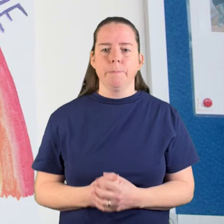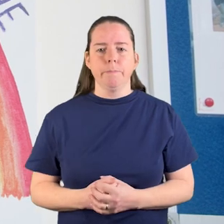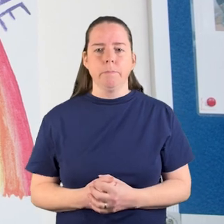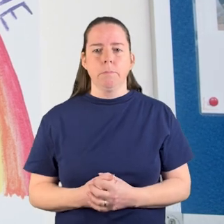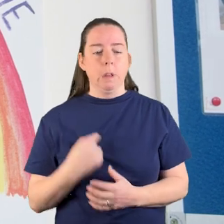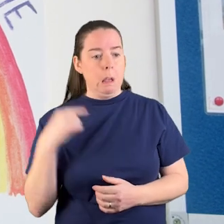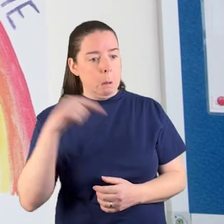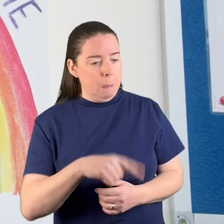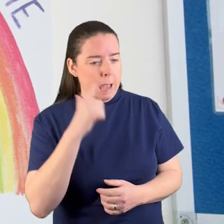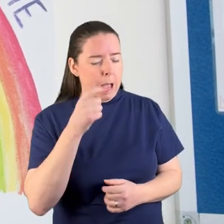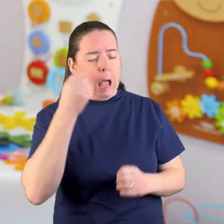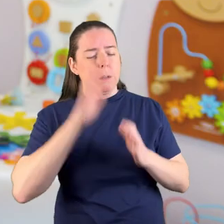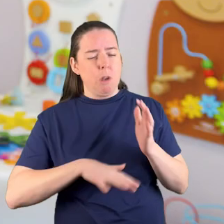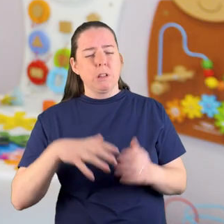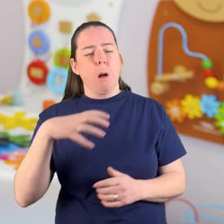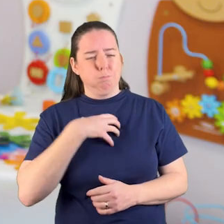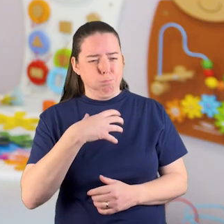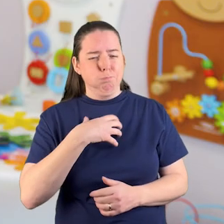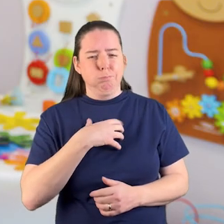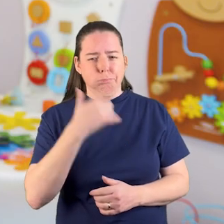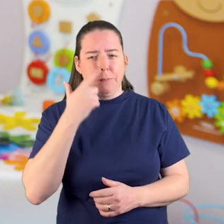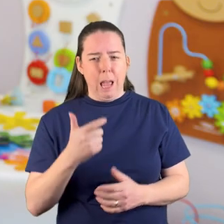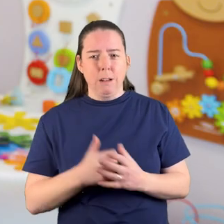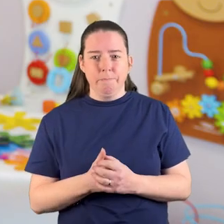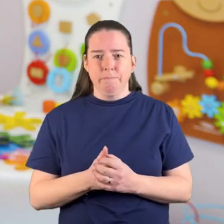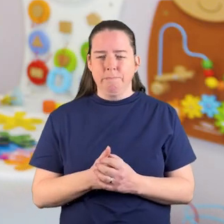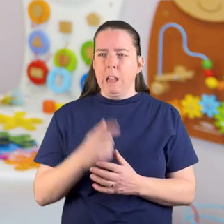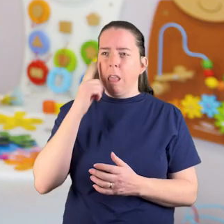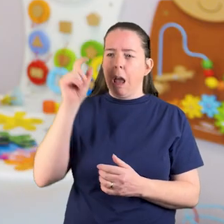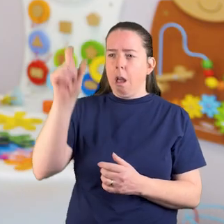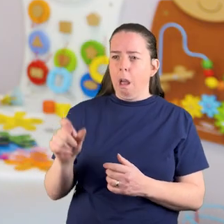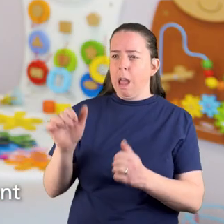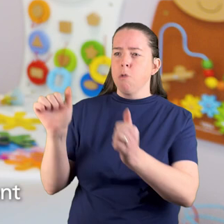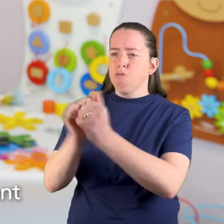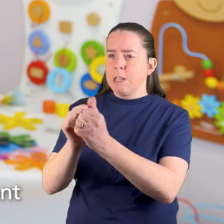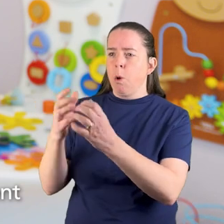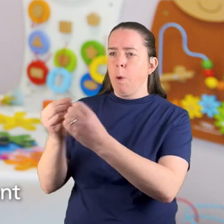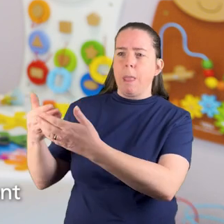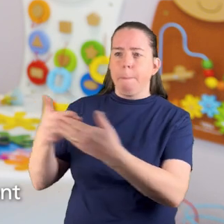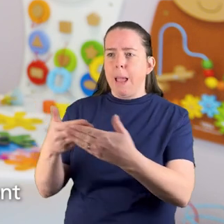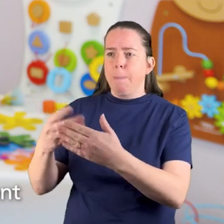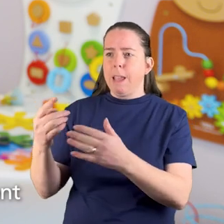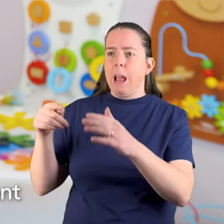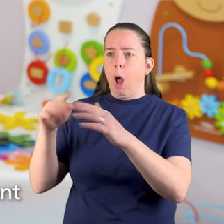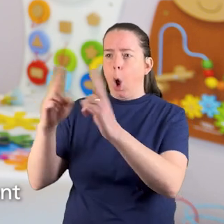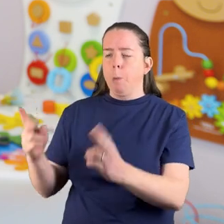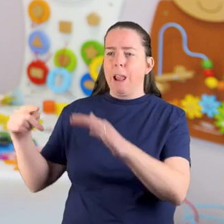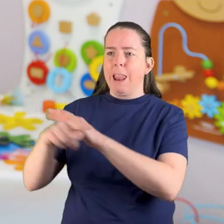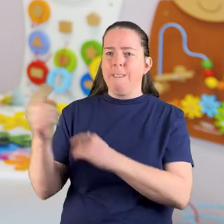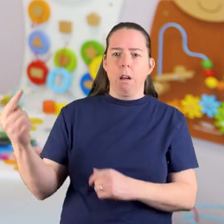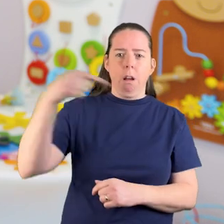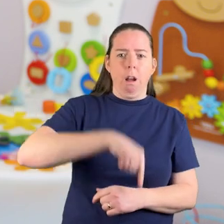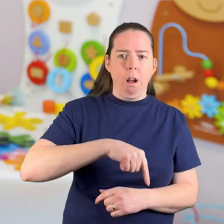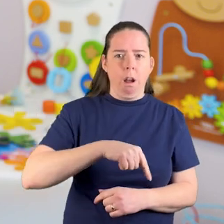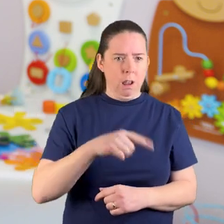can be a really scary experience initially for the mums. I think kind of choosing and agreeing to come away from their home environment and bring their